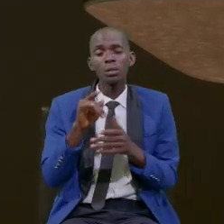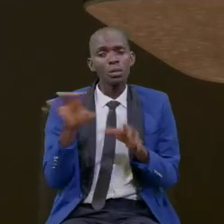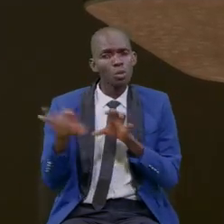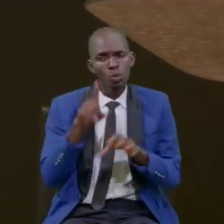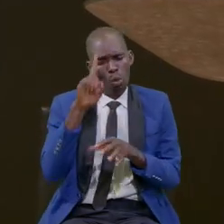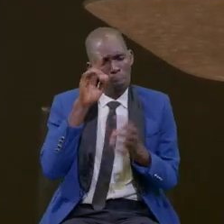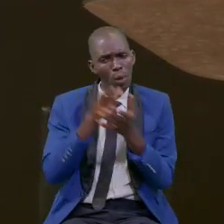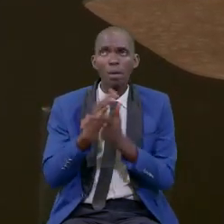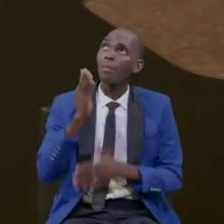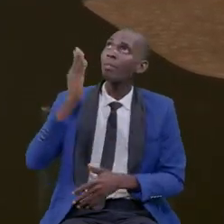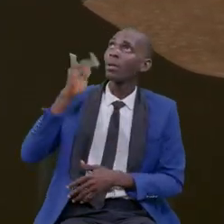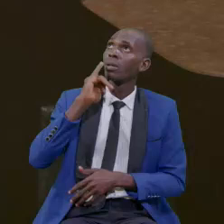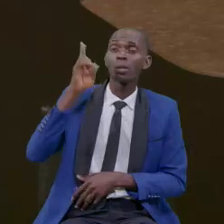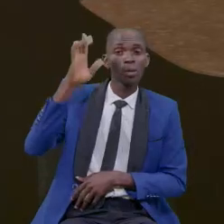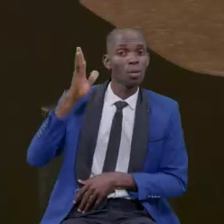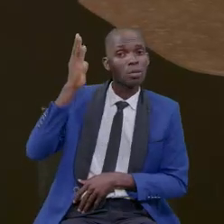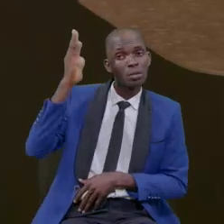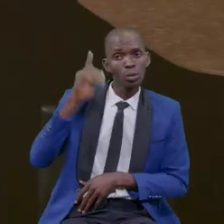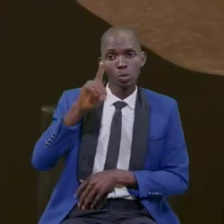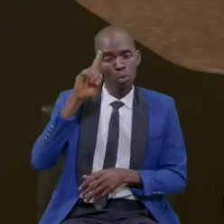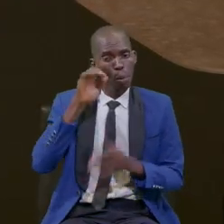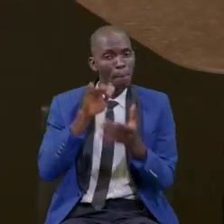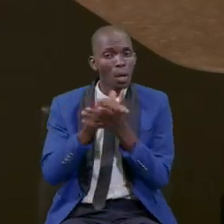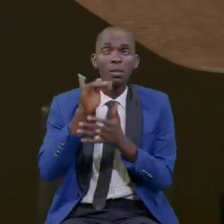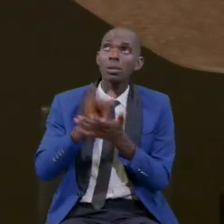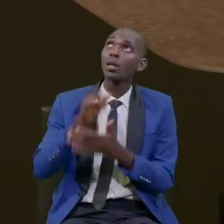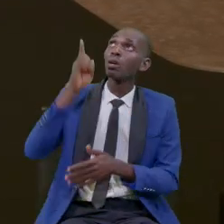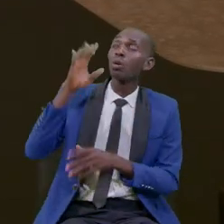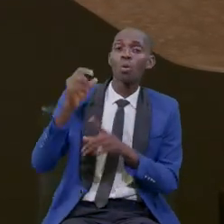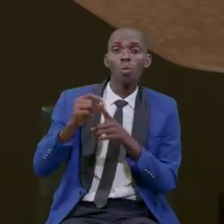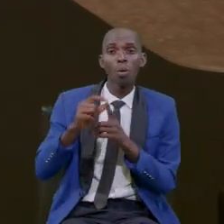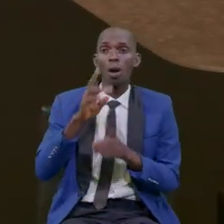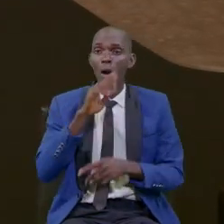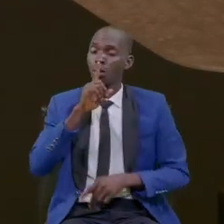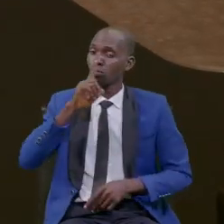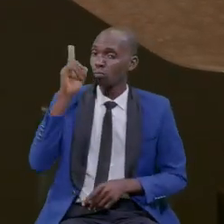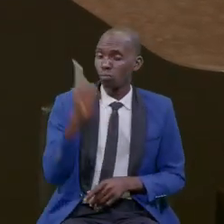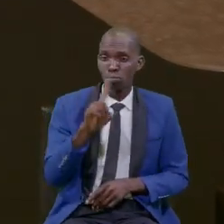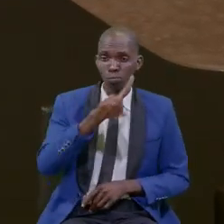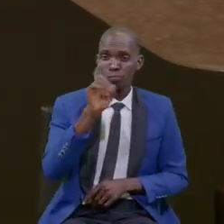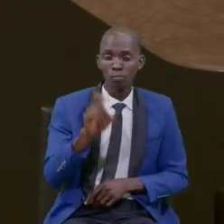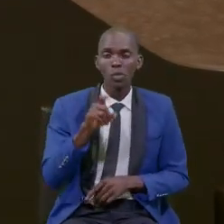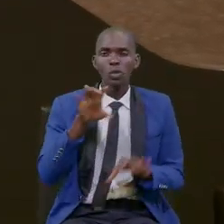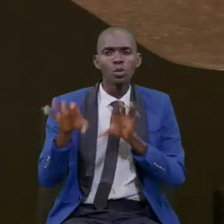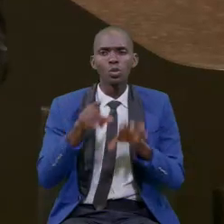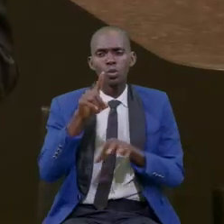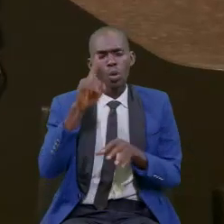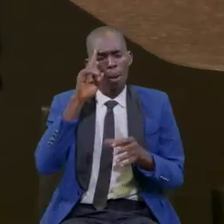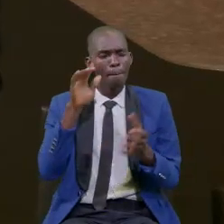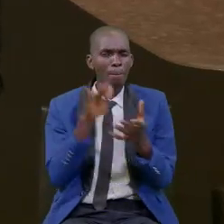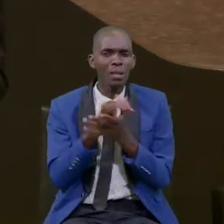his words are true? Do you believe his offer of salvation based on repentance